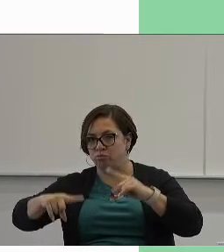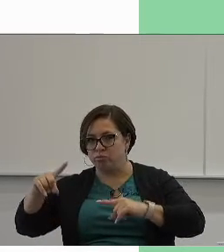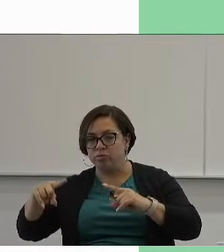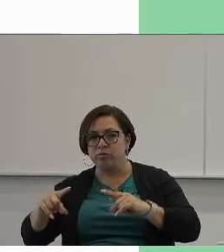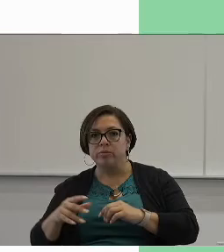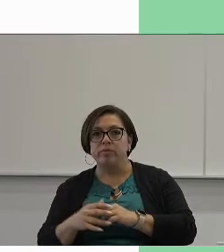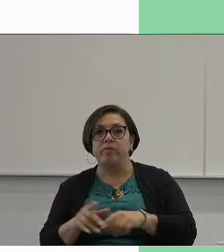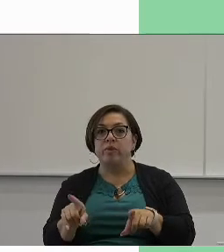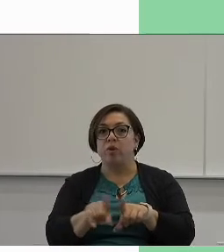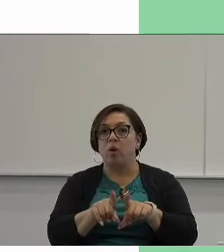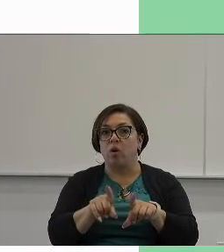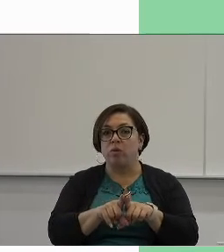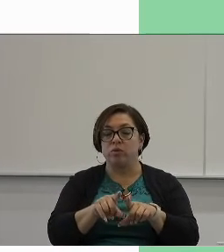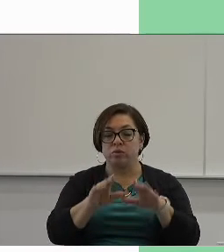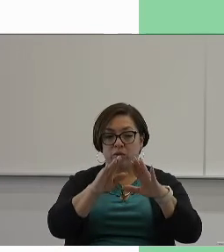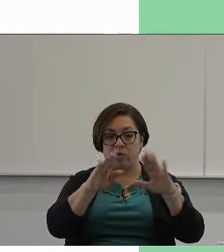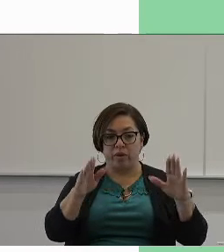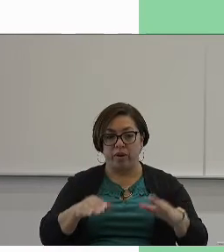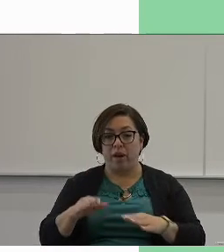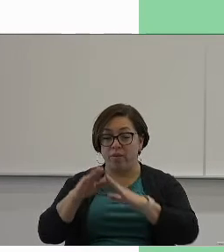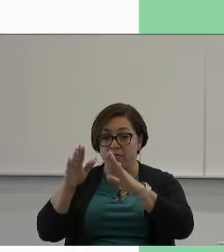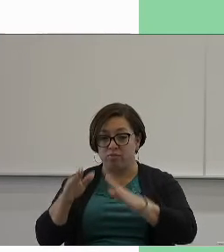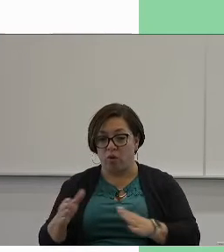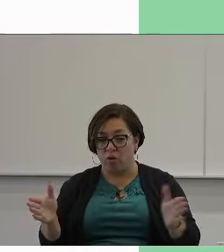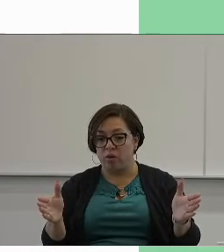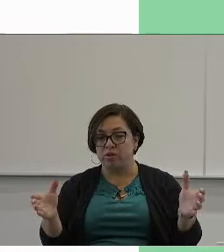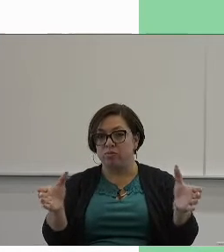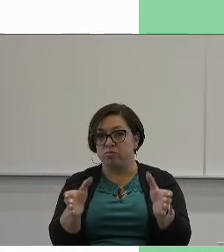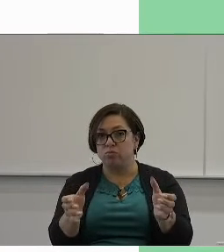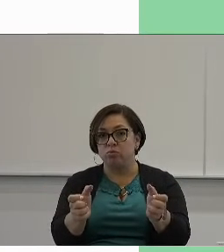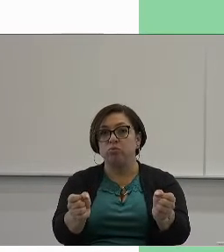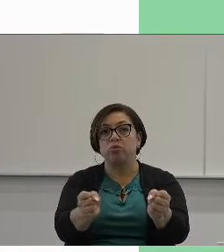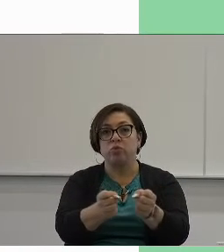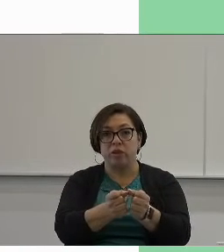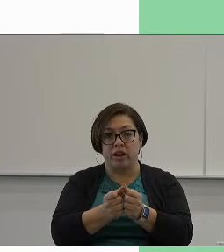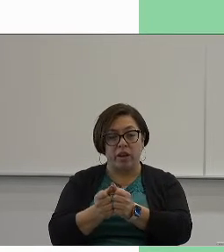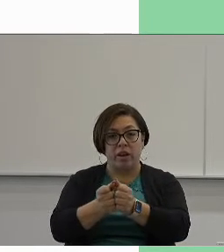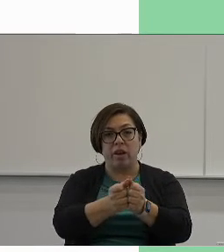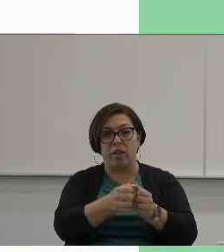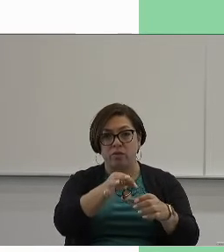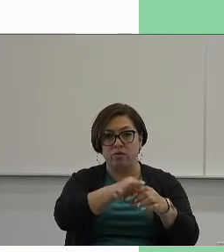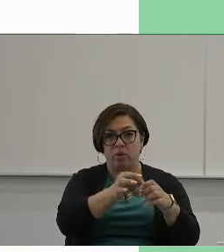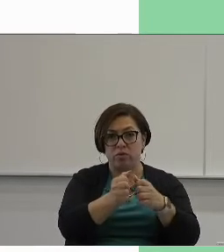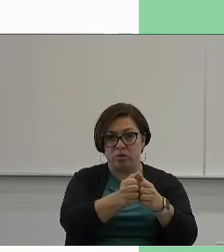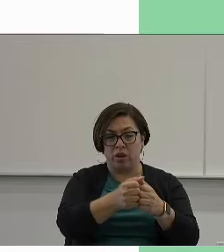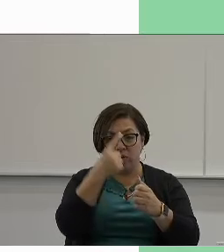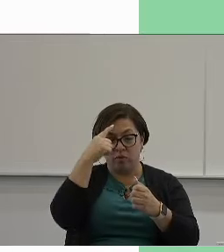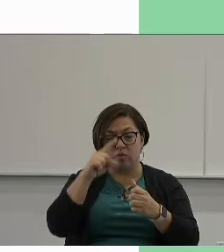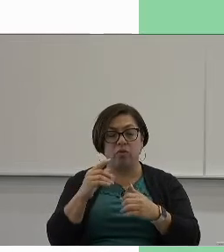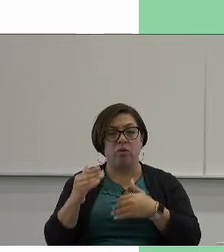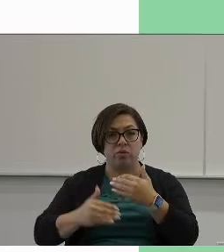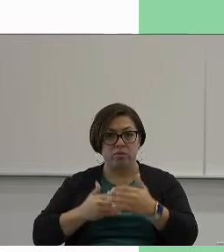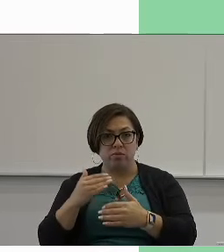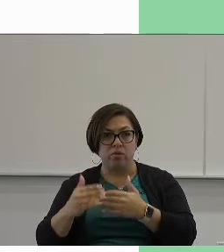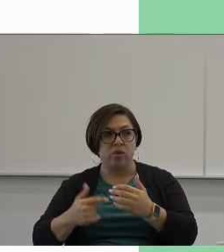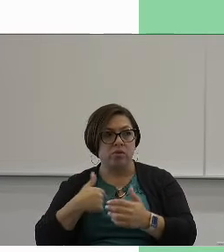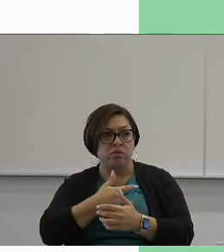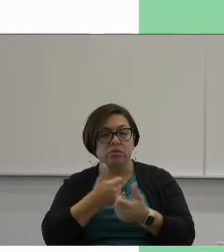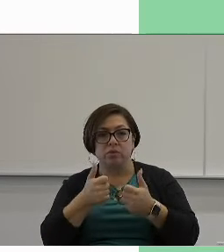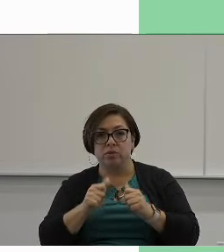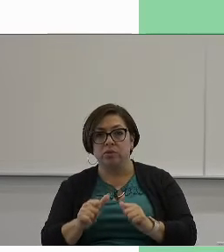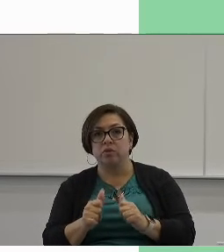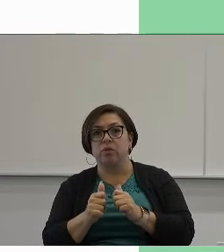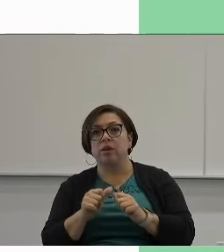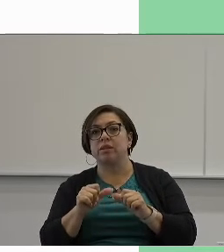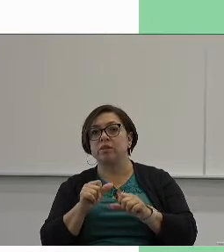And then also neighborhoods that have been traditionally grouped together or voted together as part of this process. So we have tried to maintain those communities of